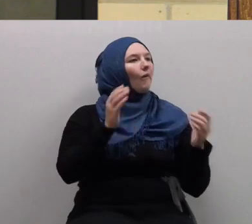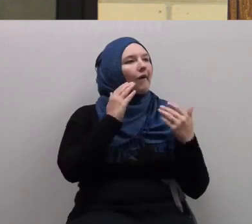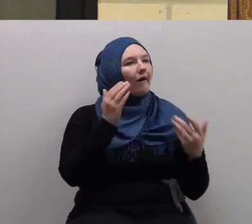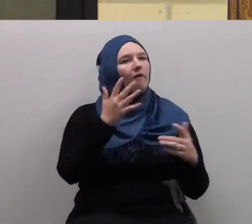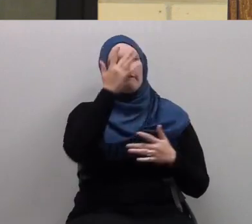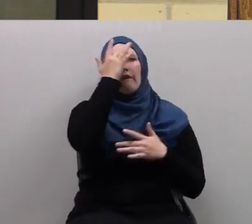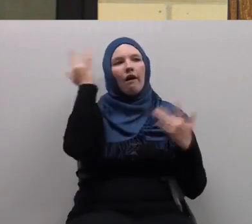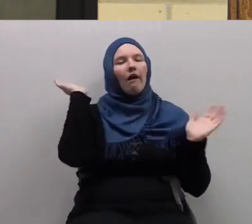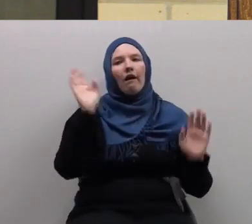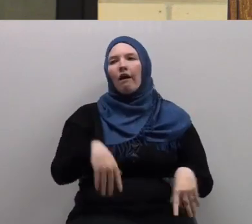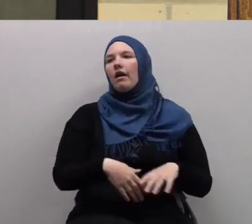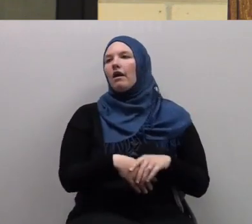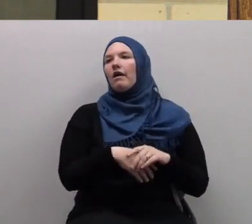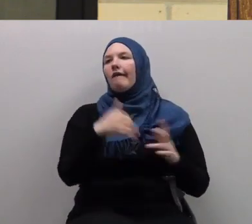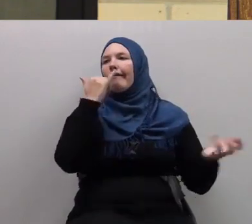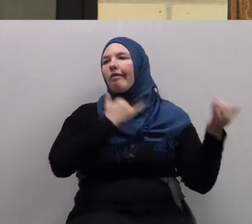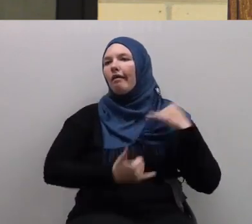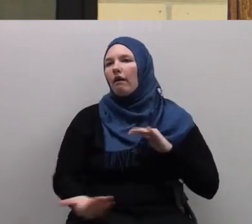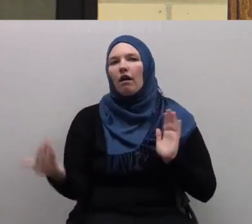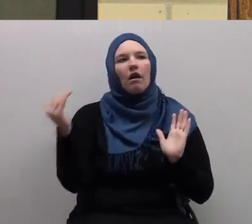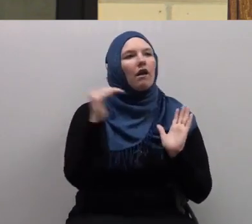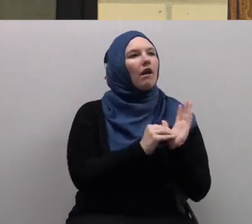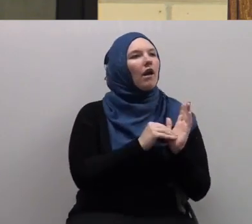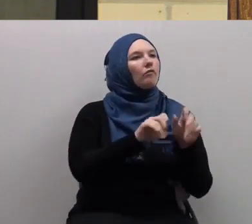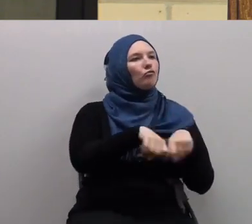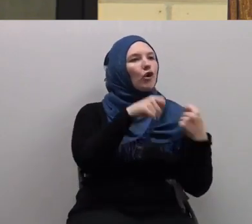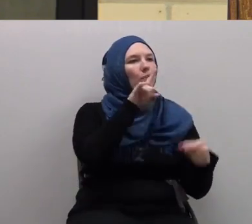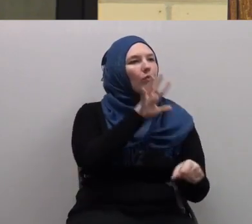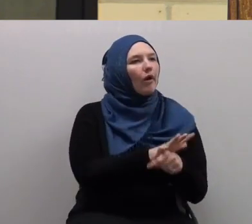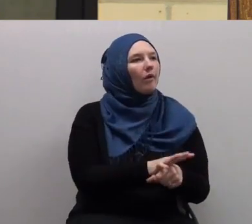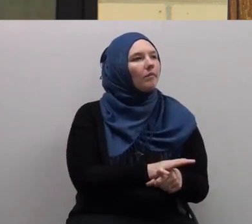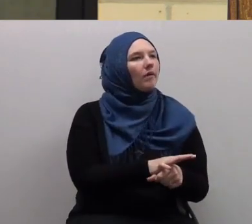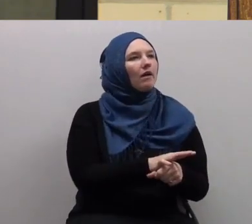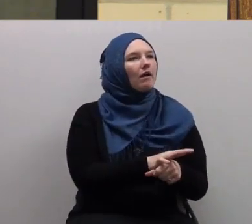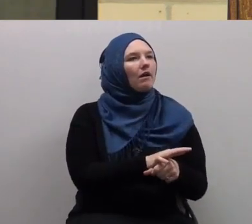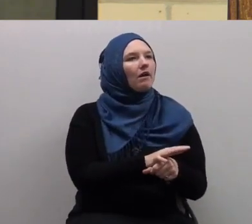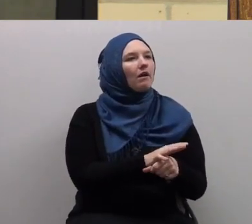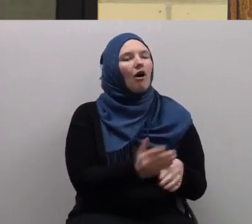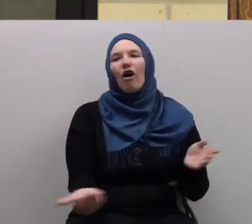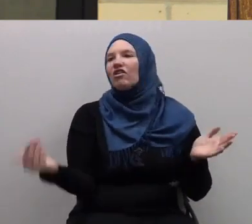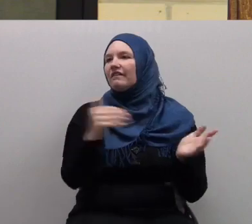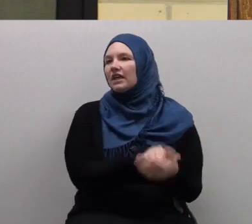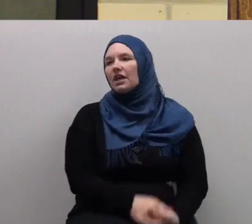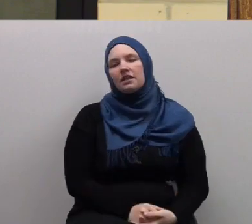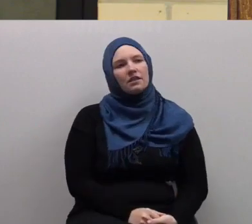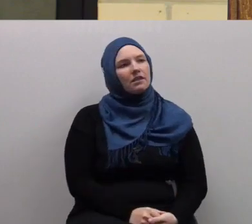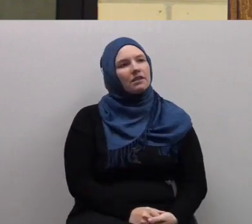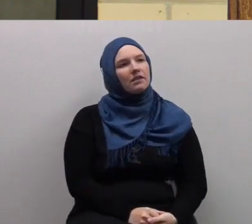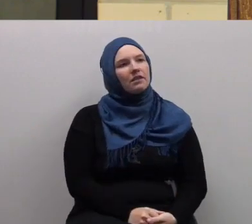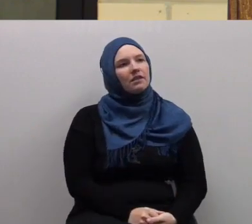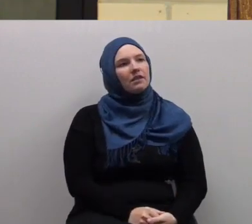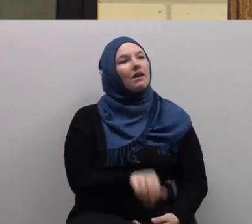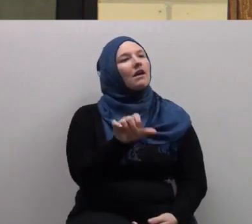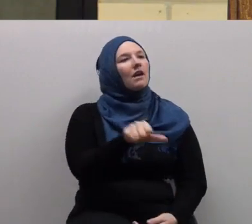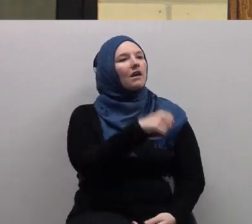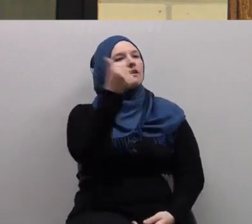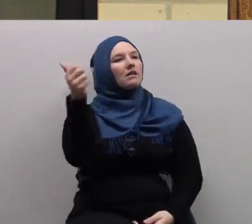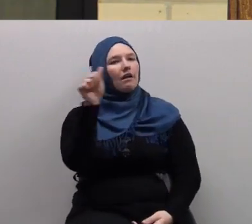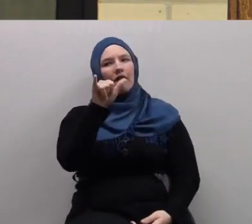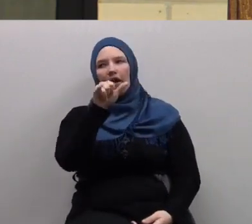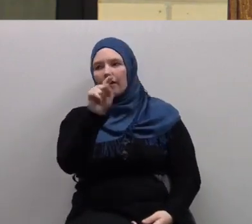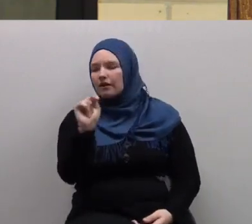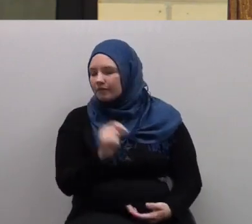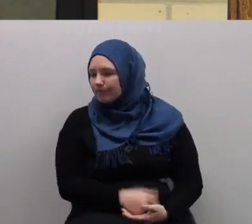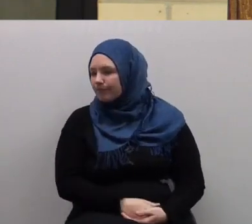wrongdoing, and forgetting the commitment they made to Allah subhanahu wa ta'ala. In another ayah,